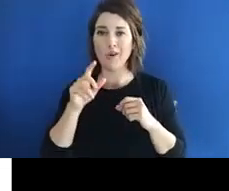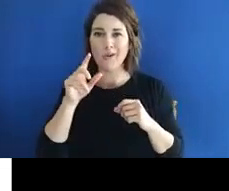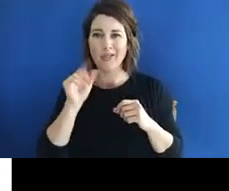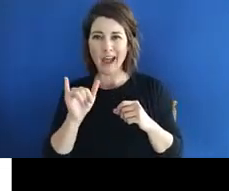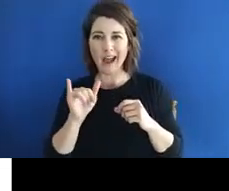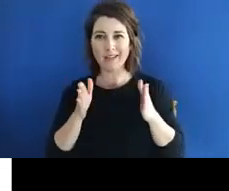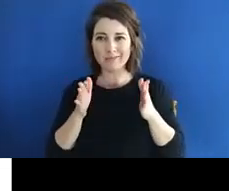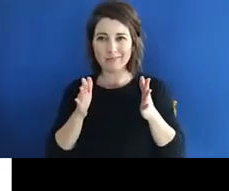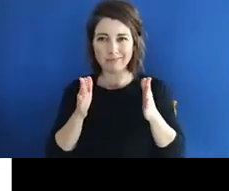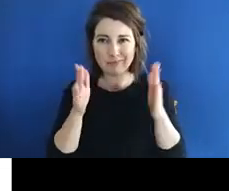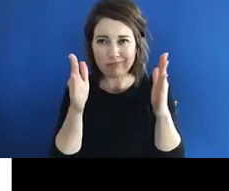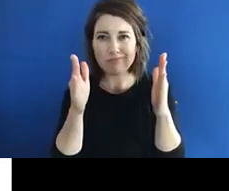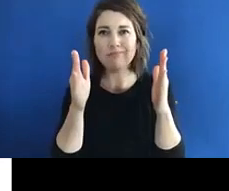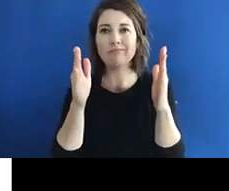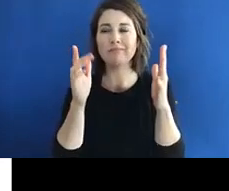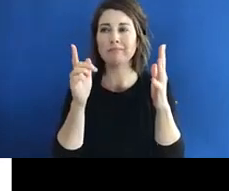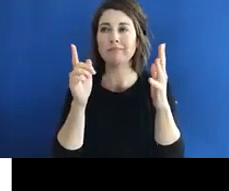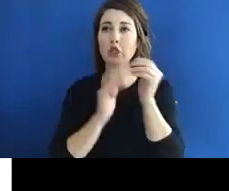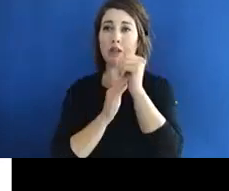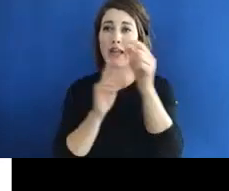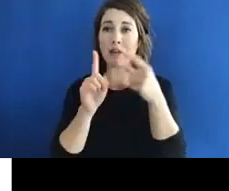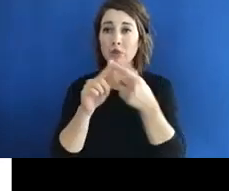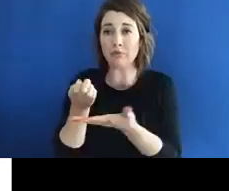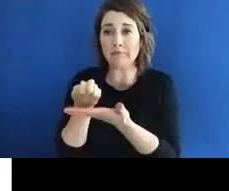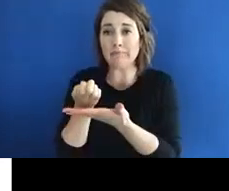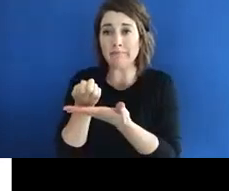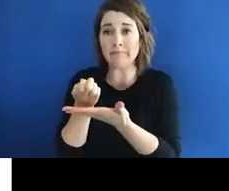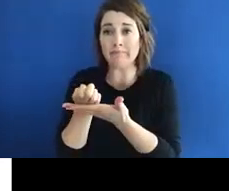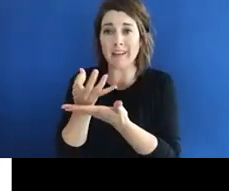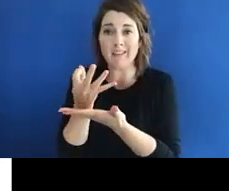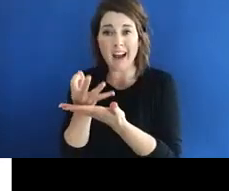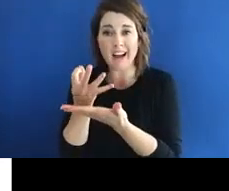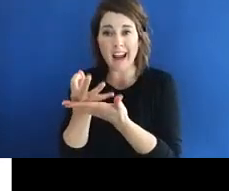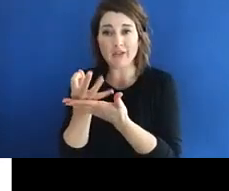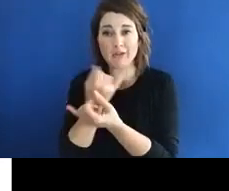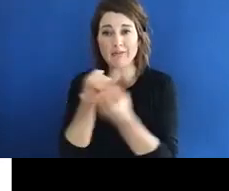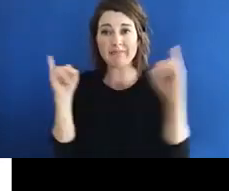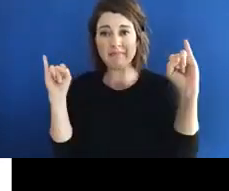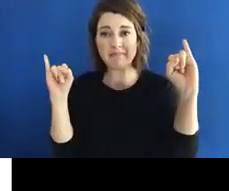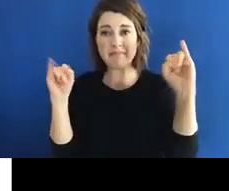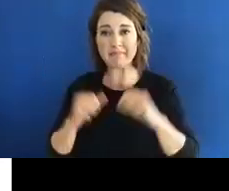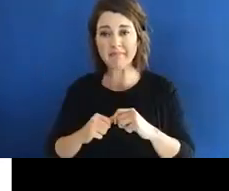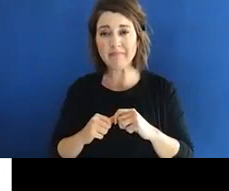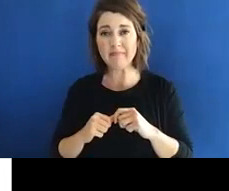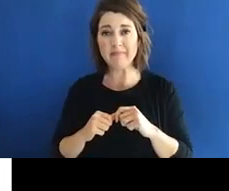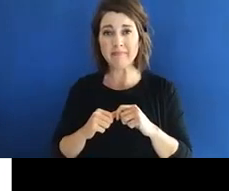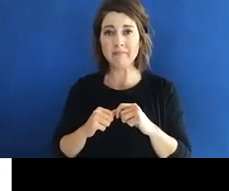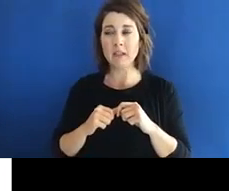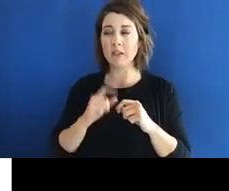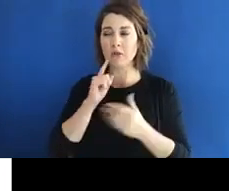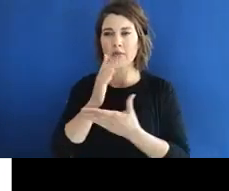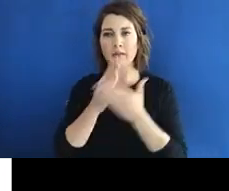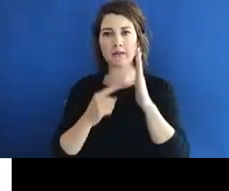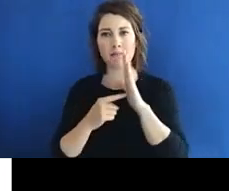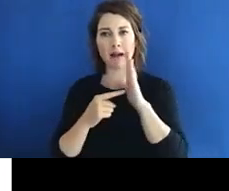truly leading them to economic self-sufficiency. So there are models out there. I think the performance measures are also a barometer of